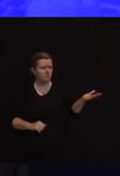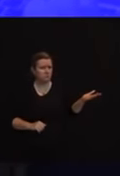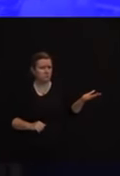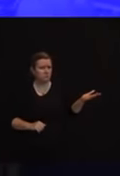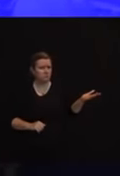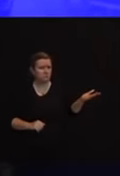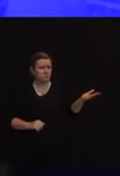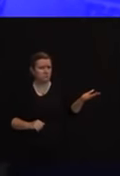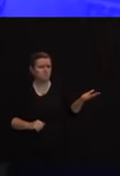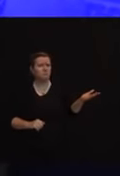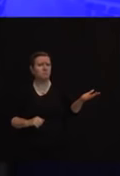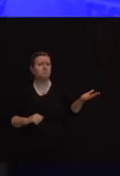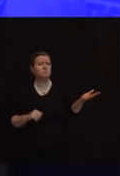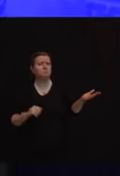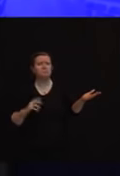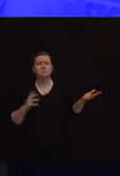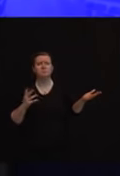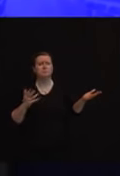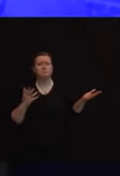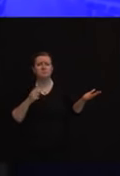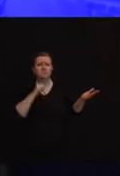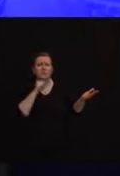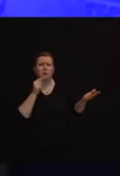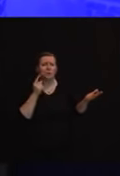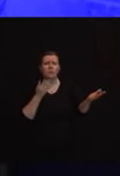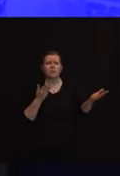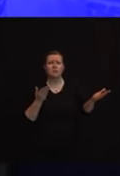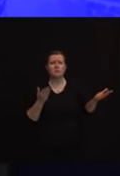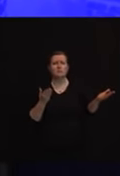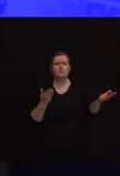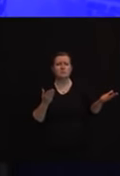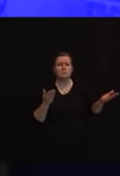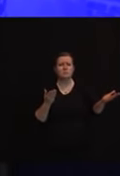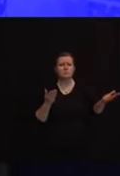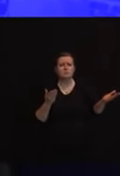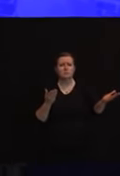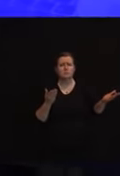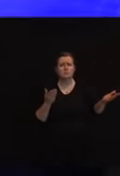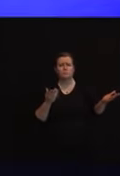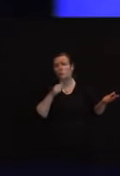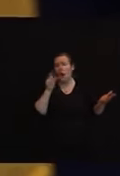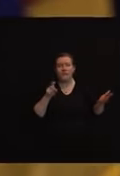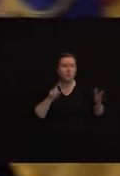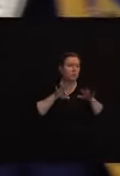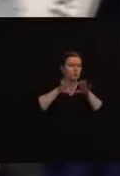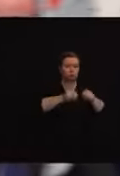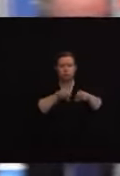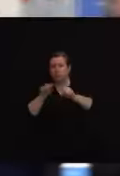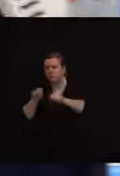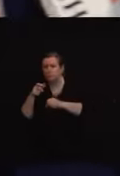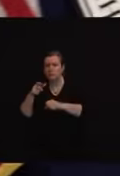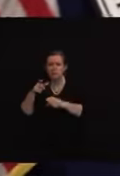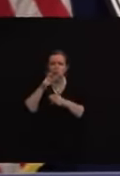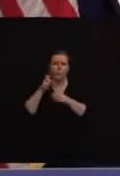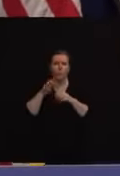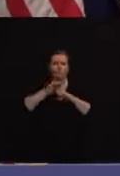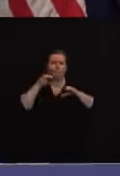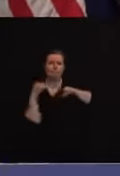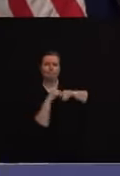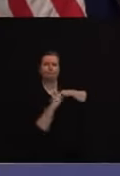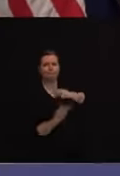registered from the front end of this, so thankfully we didn't have to do that at this juncture. And that's a statement, by the way, in fairness,